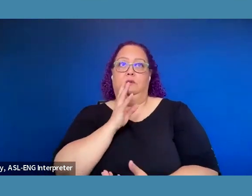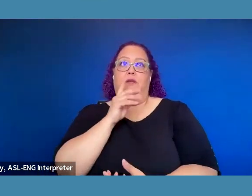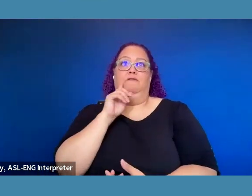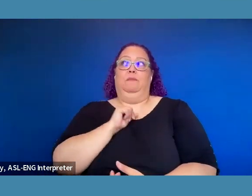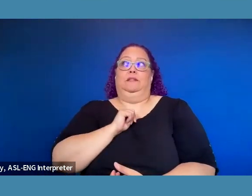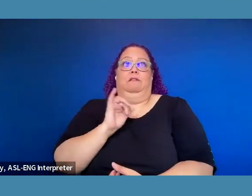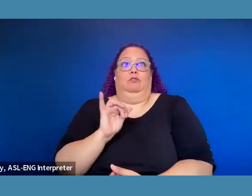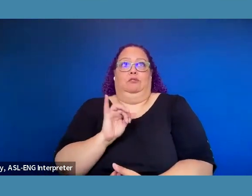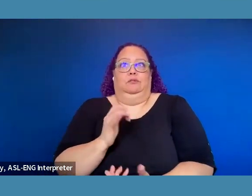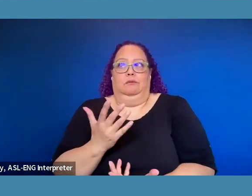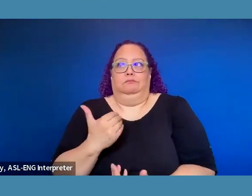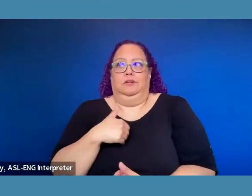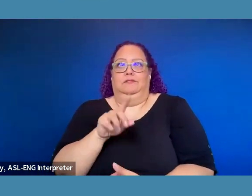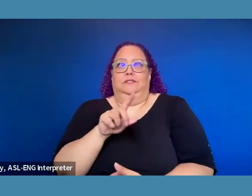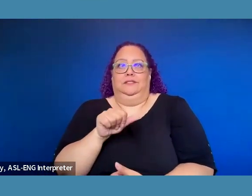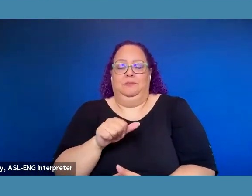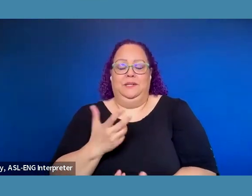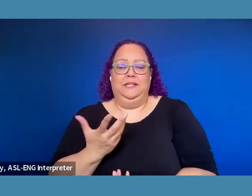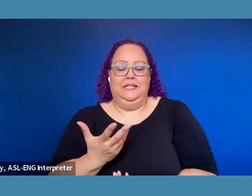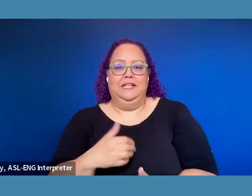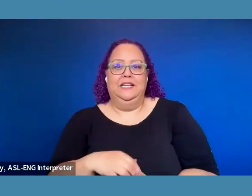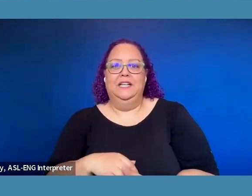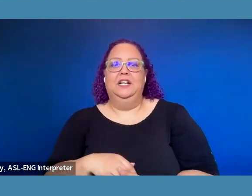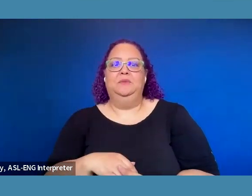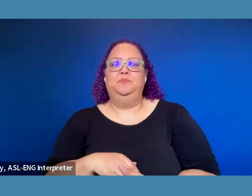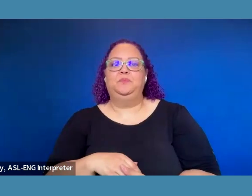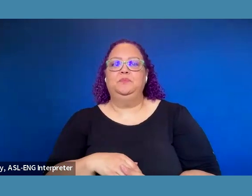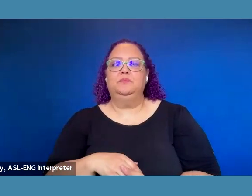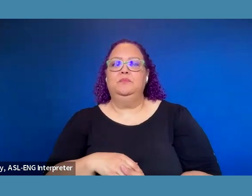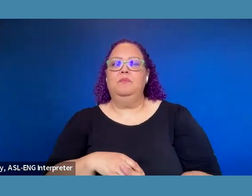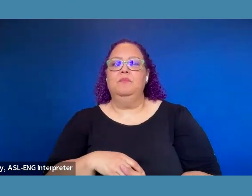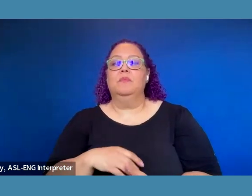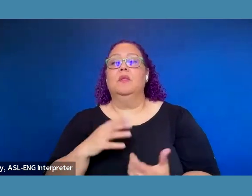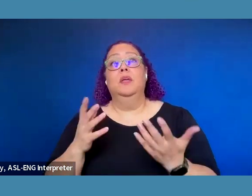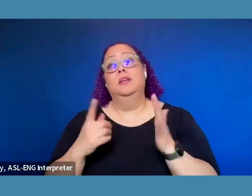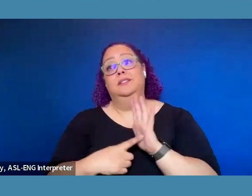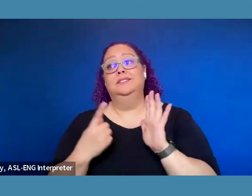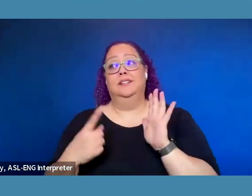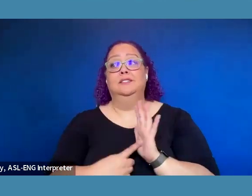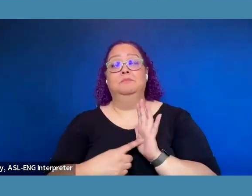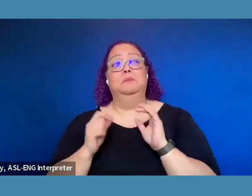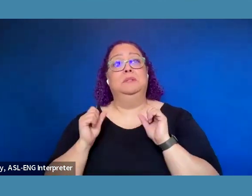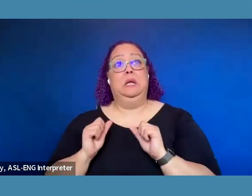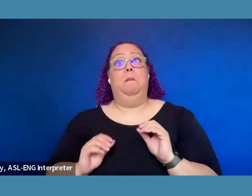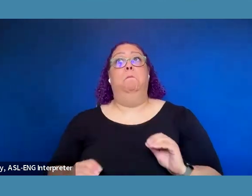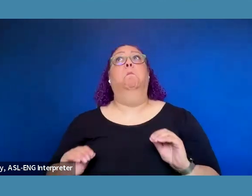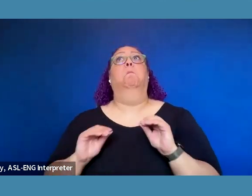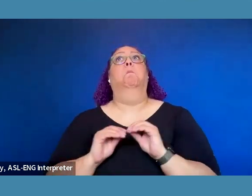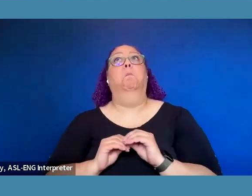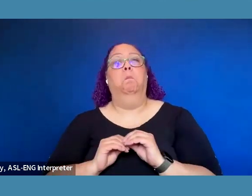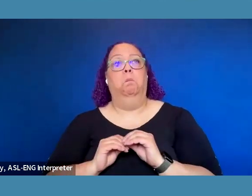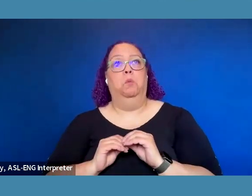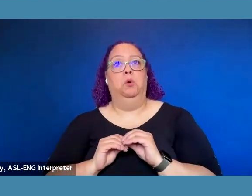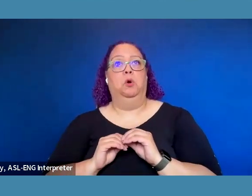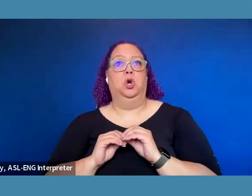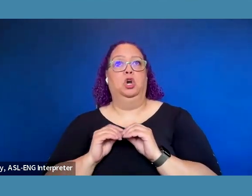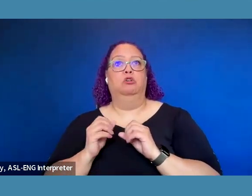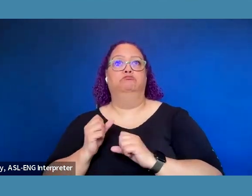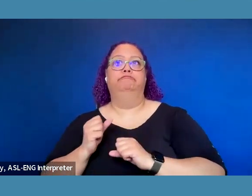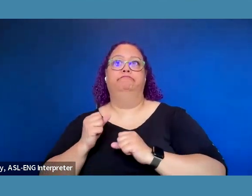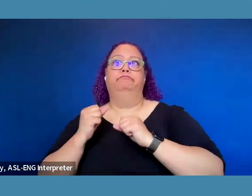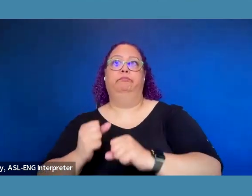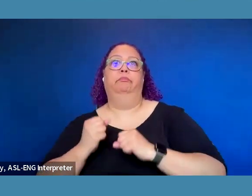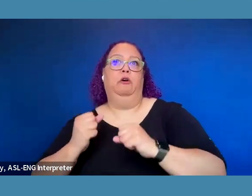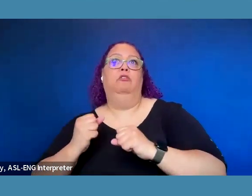a person with a disability, it can sometimes be more effective to have your voice heard at the local